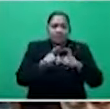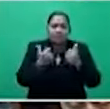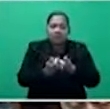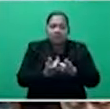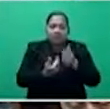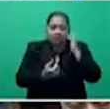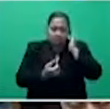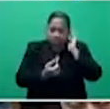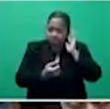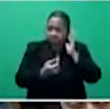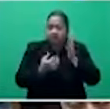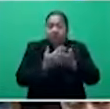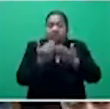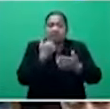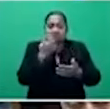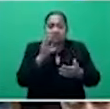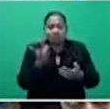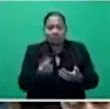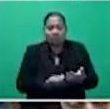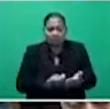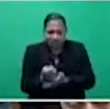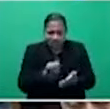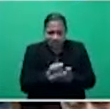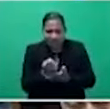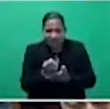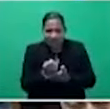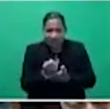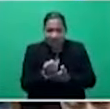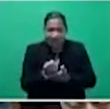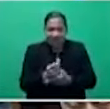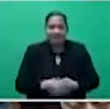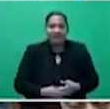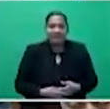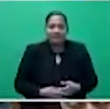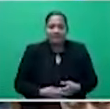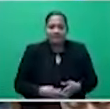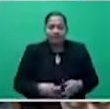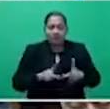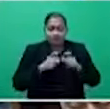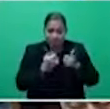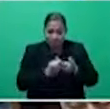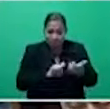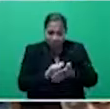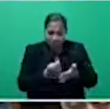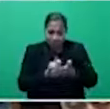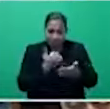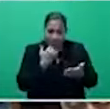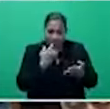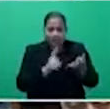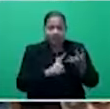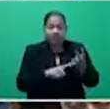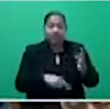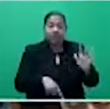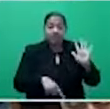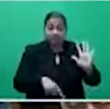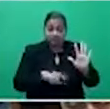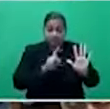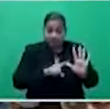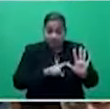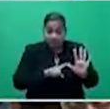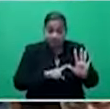words, you value the lease, and then whether they agree with the premium. And number 5 is whether they agree with the